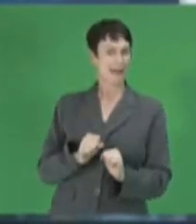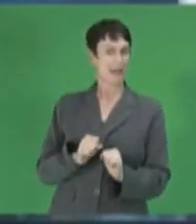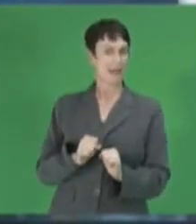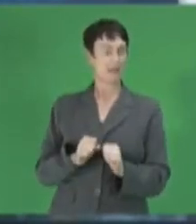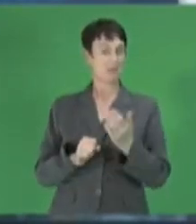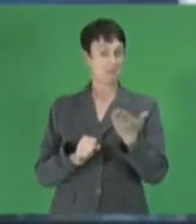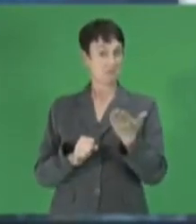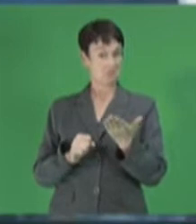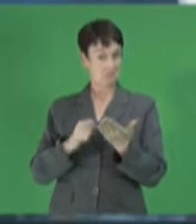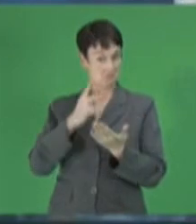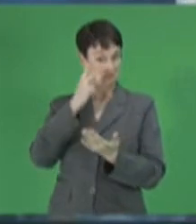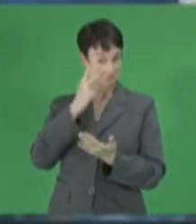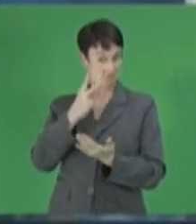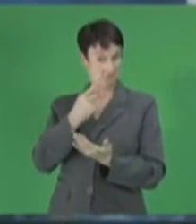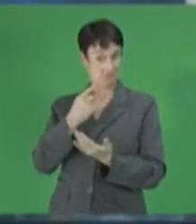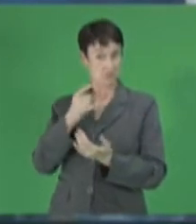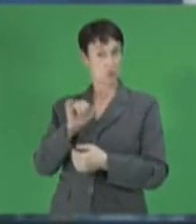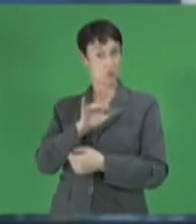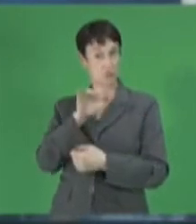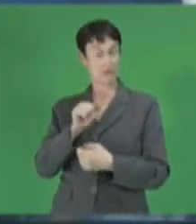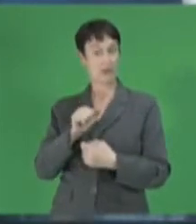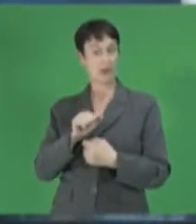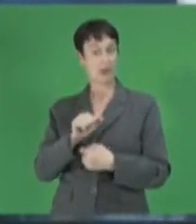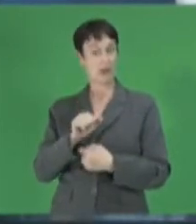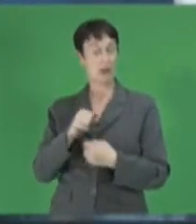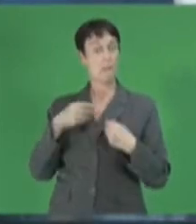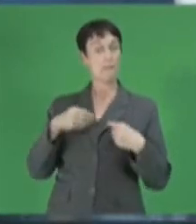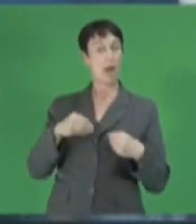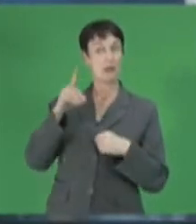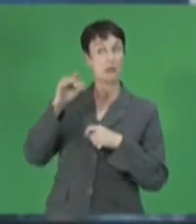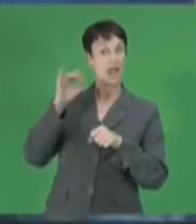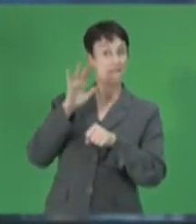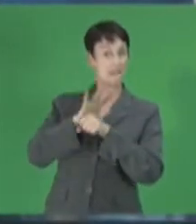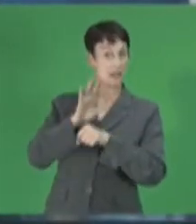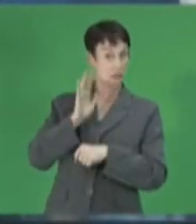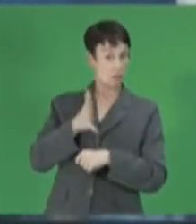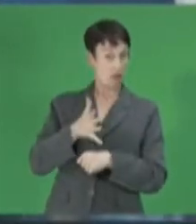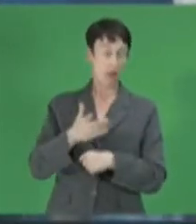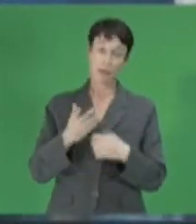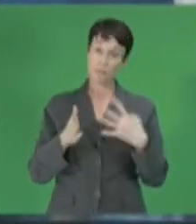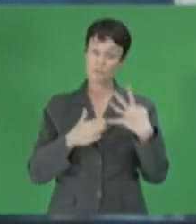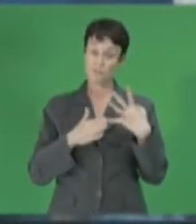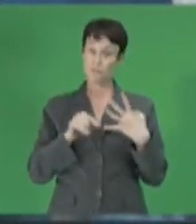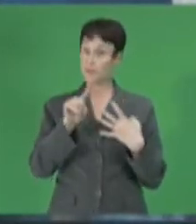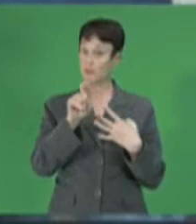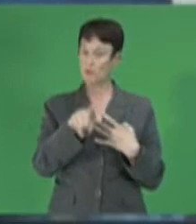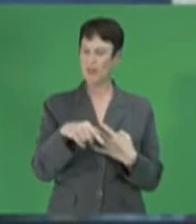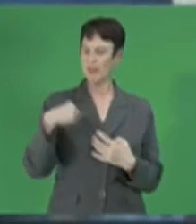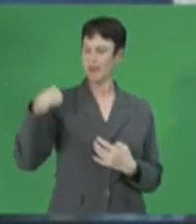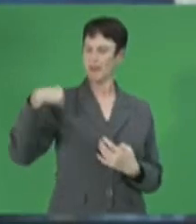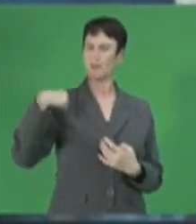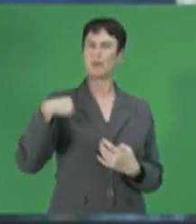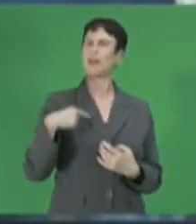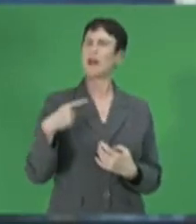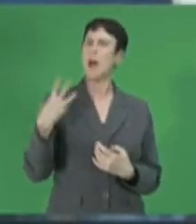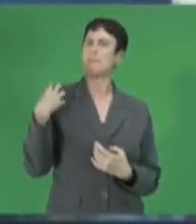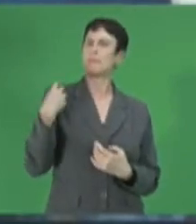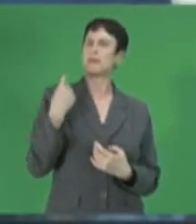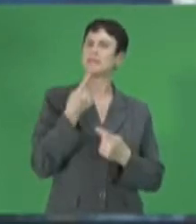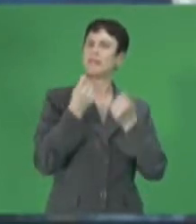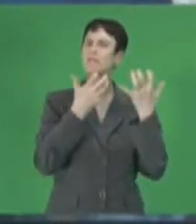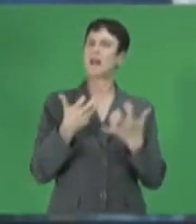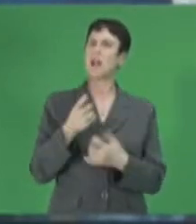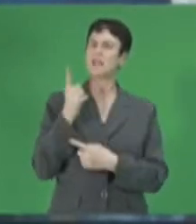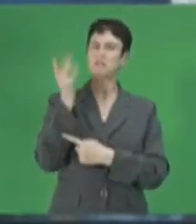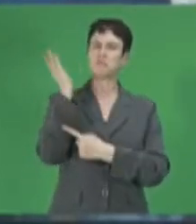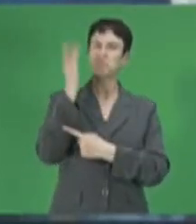South Africa and local markets? Last question. Earlier this week, the finance minister cited declines